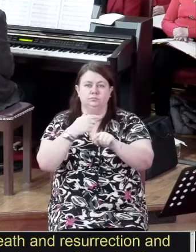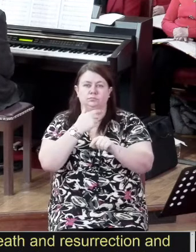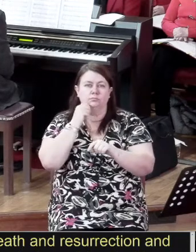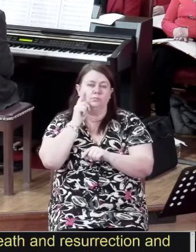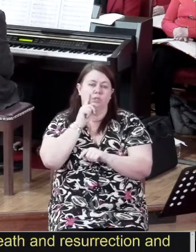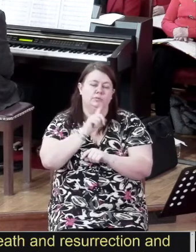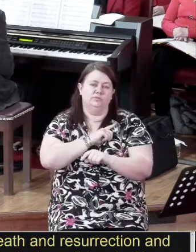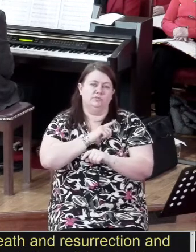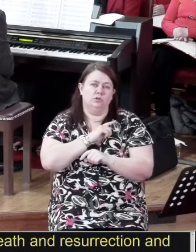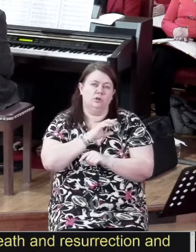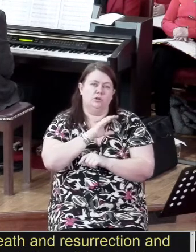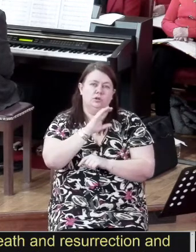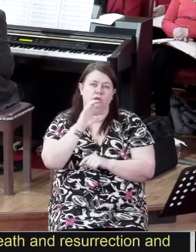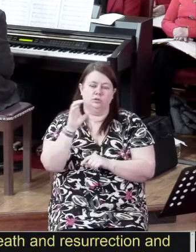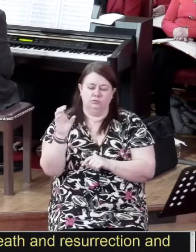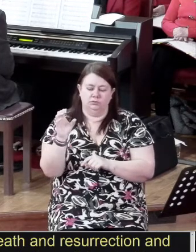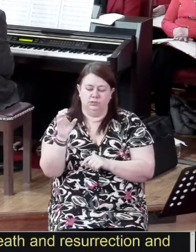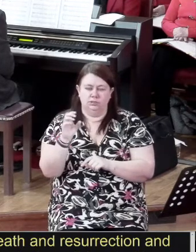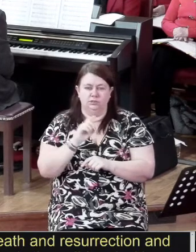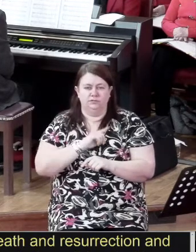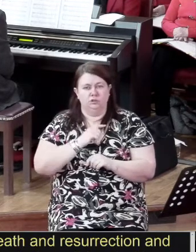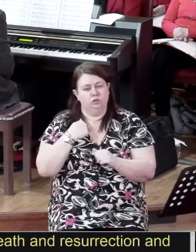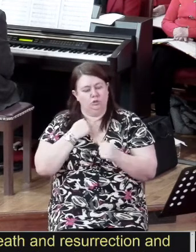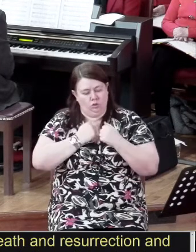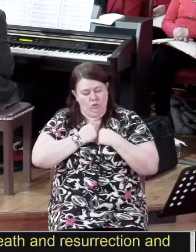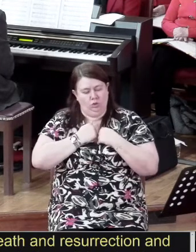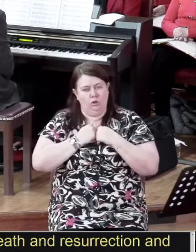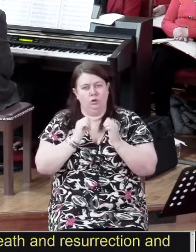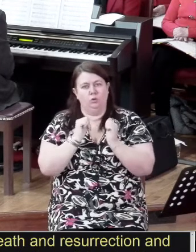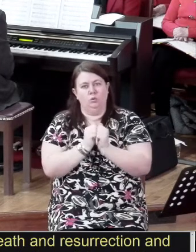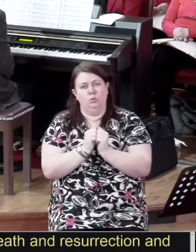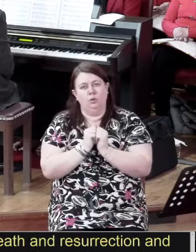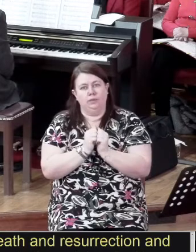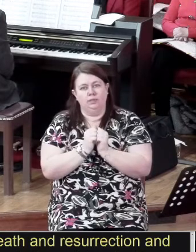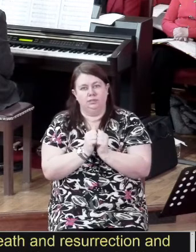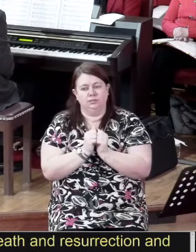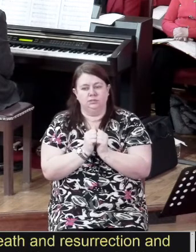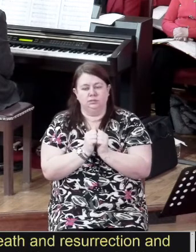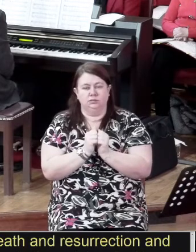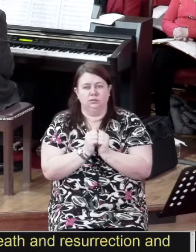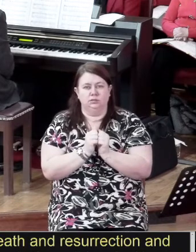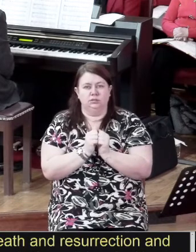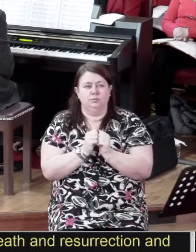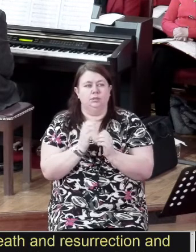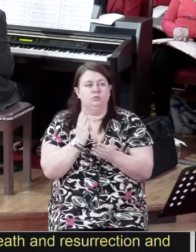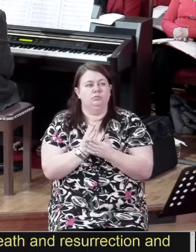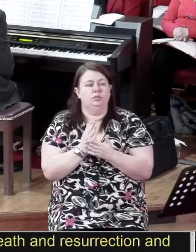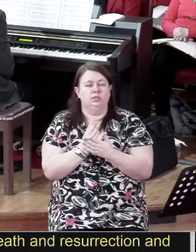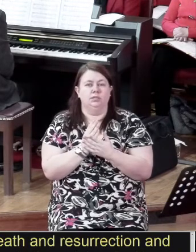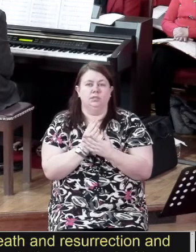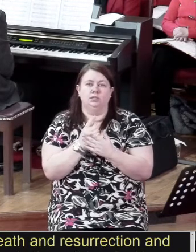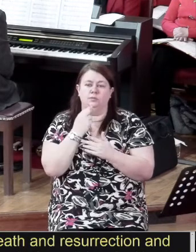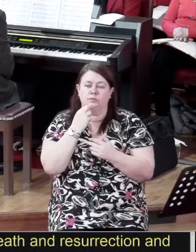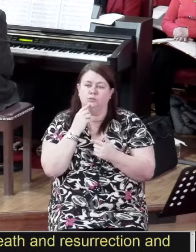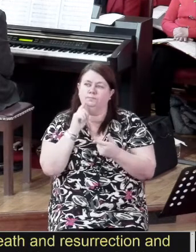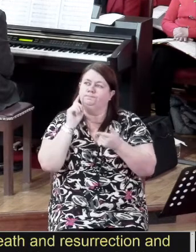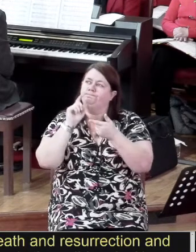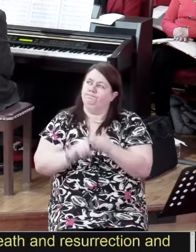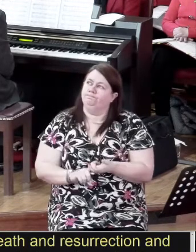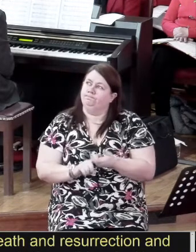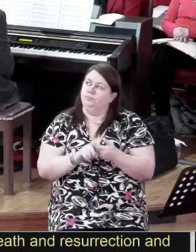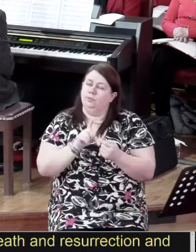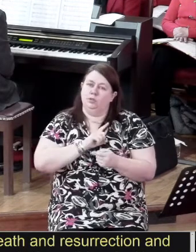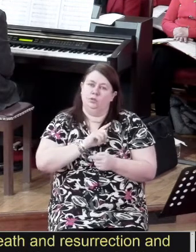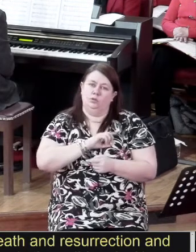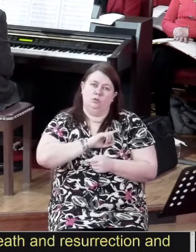our goodness, our worthiness, or even on our usefulness, but solely depends on Christ, the King